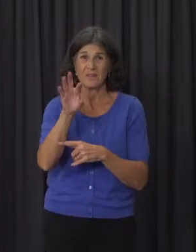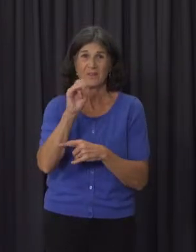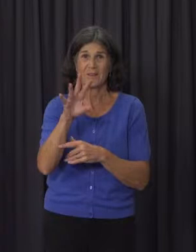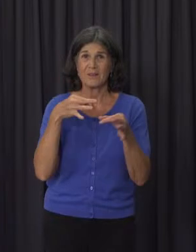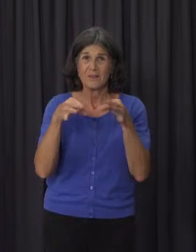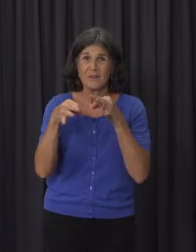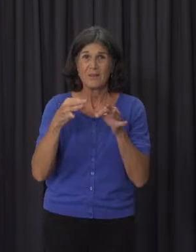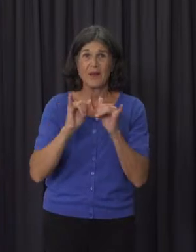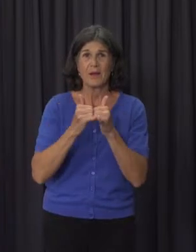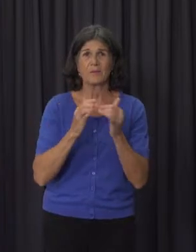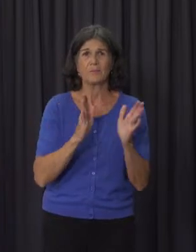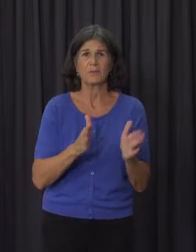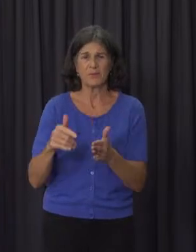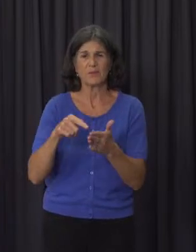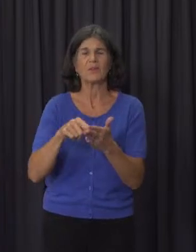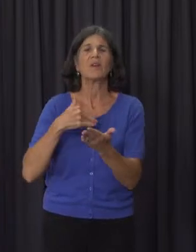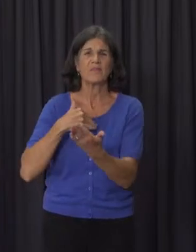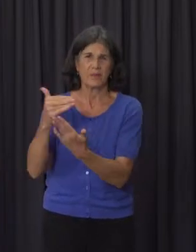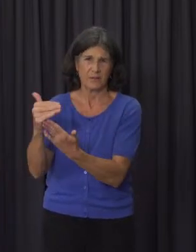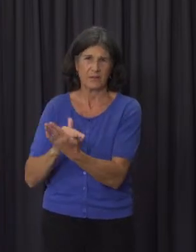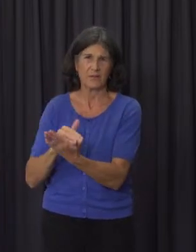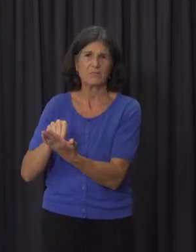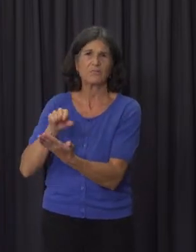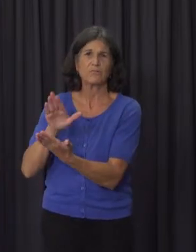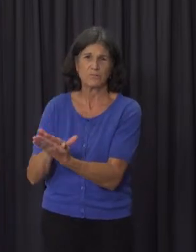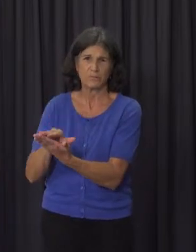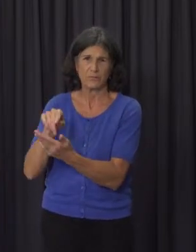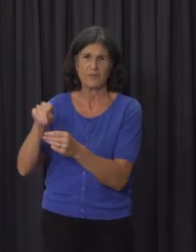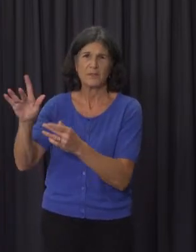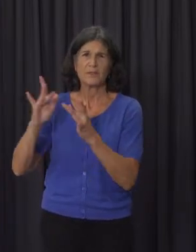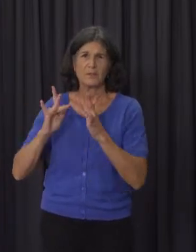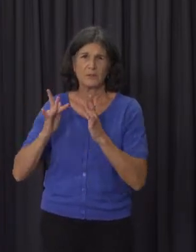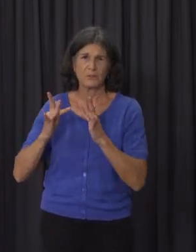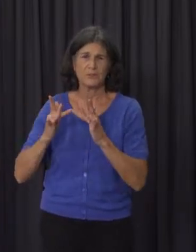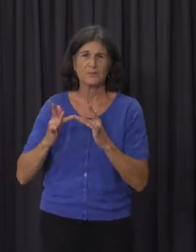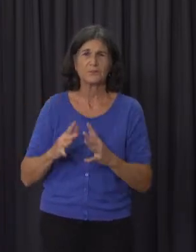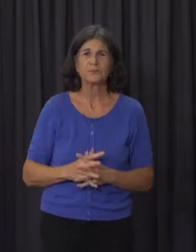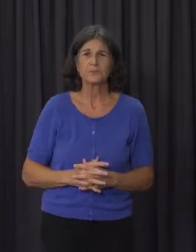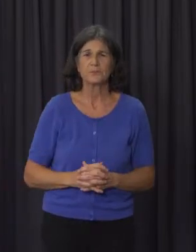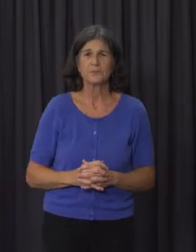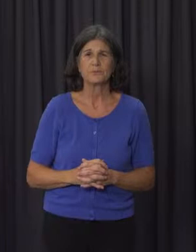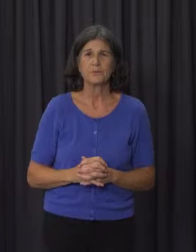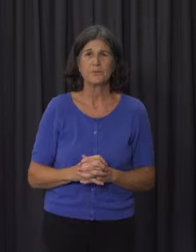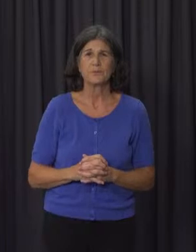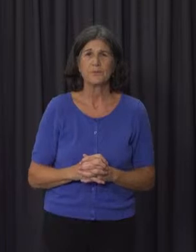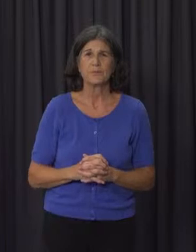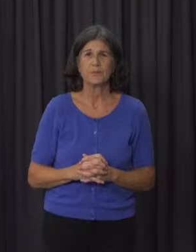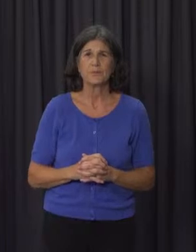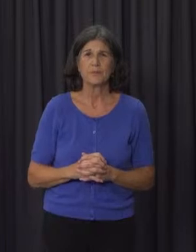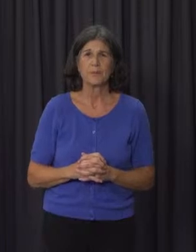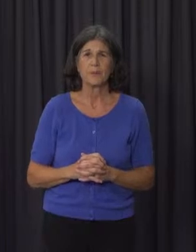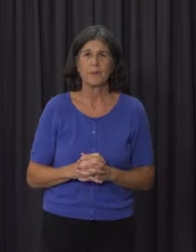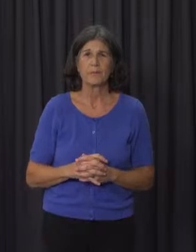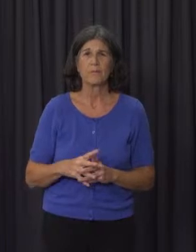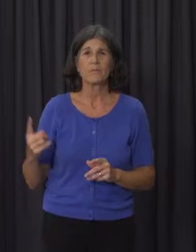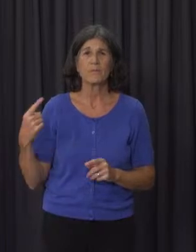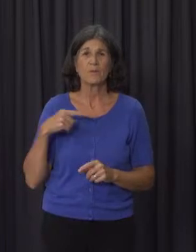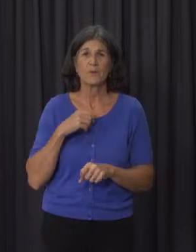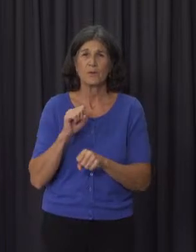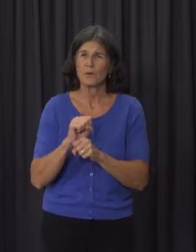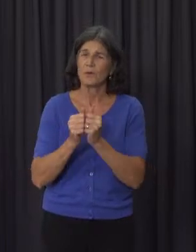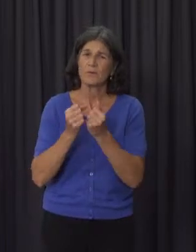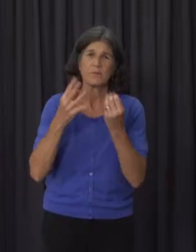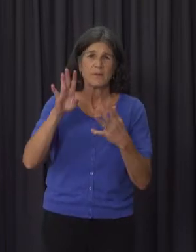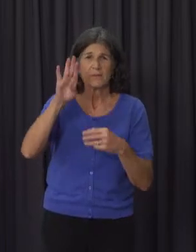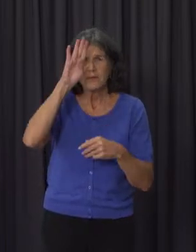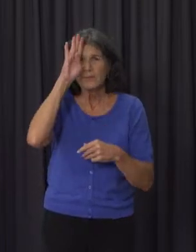alberta.ca/emergency. We continue to work closely with local officials and responders in all affected communities to get personnel, resources, and equipment where they are